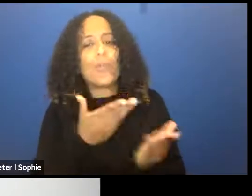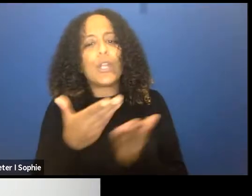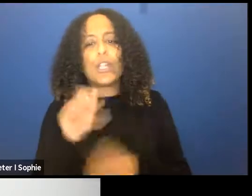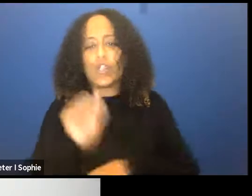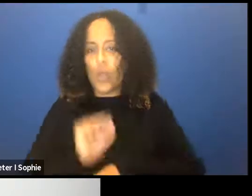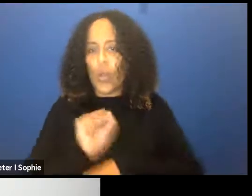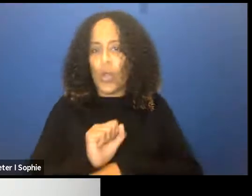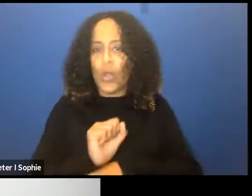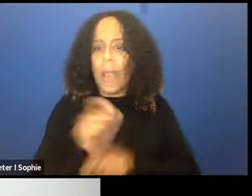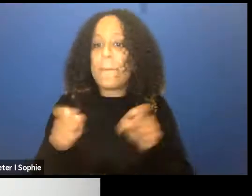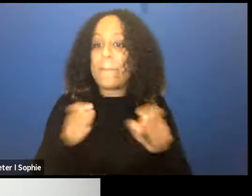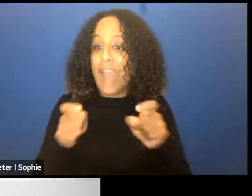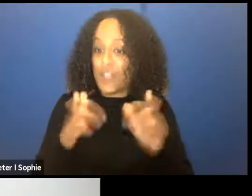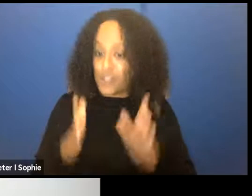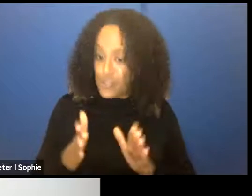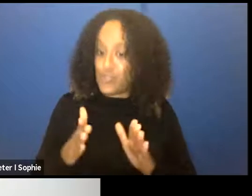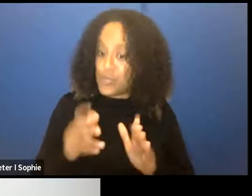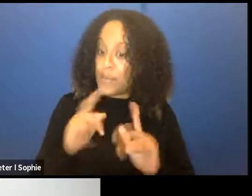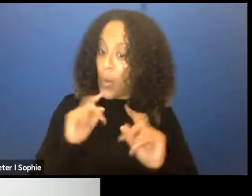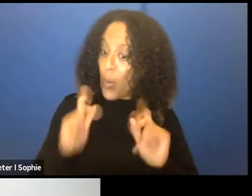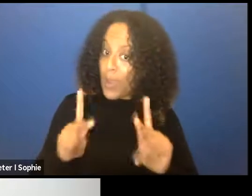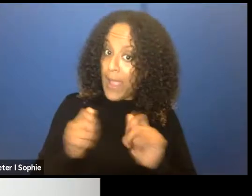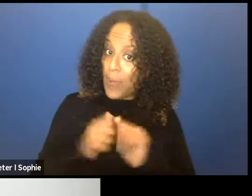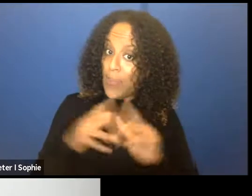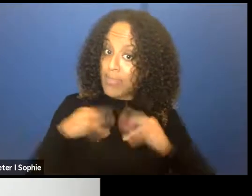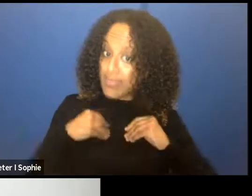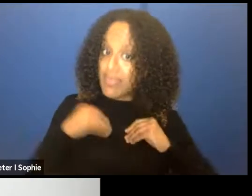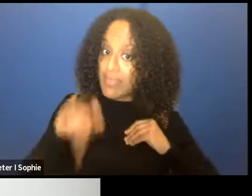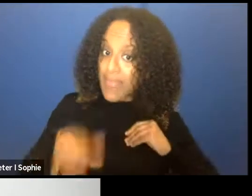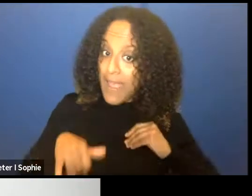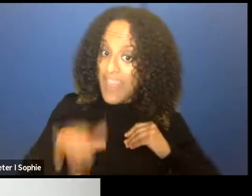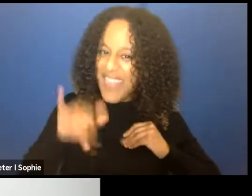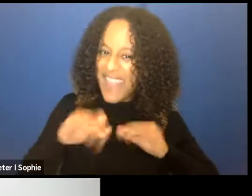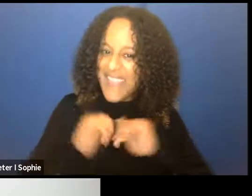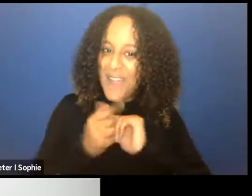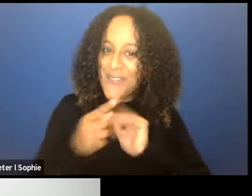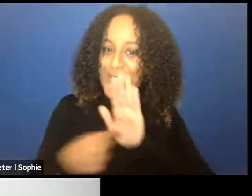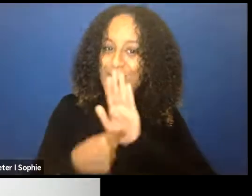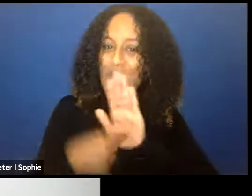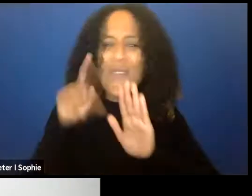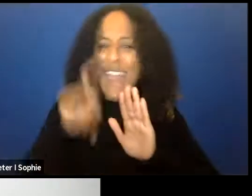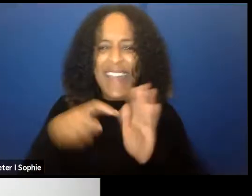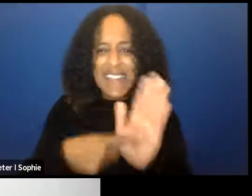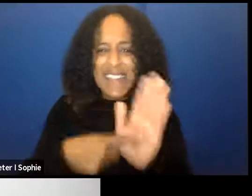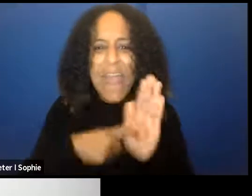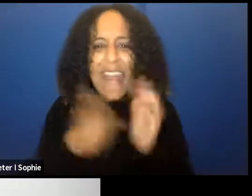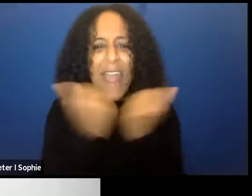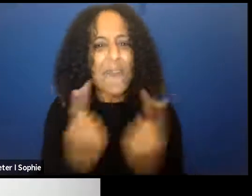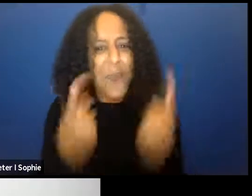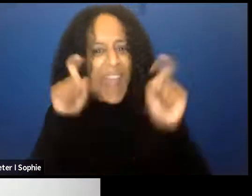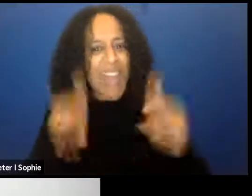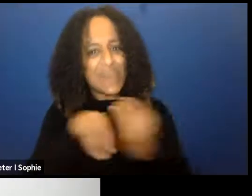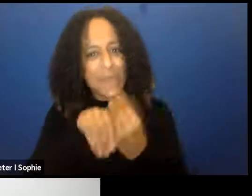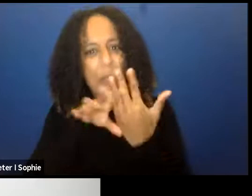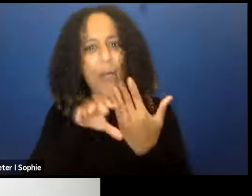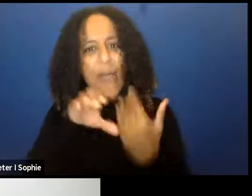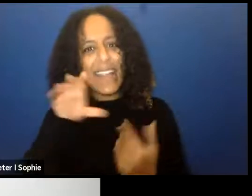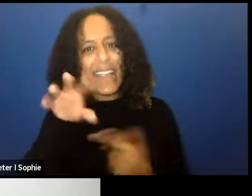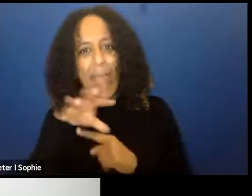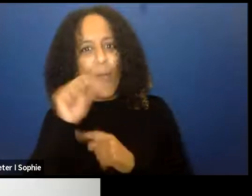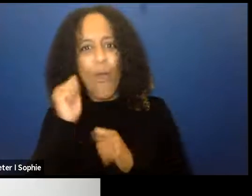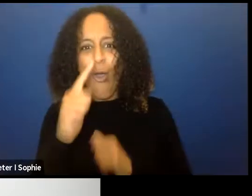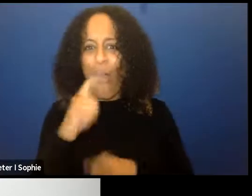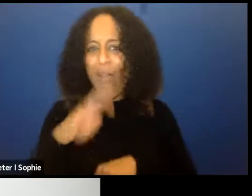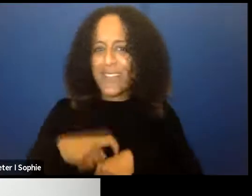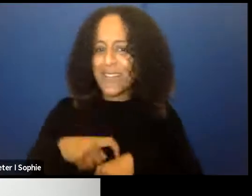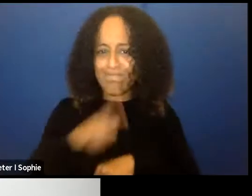and managers being okay with that. That's how you show. You can't just demand everybody's got to be on camera all the time. You've